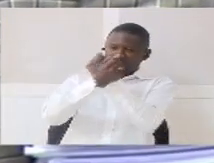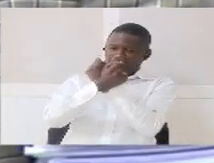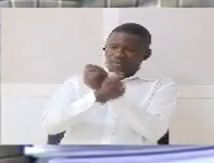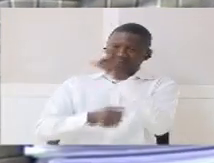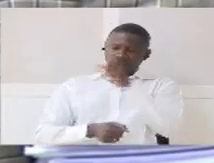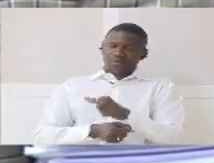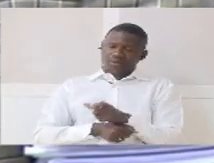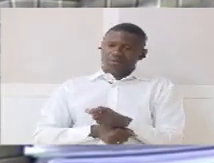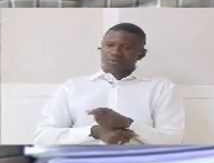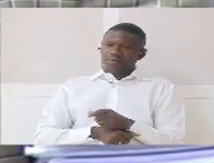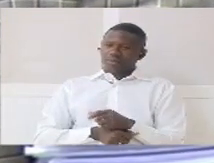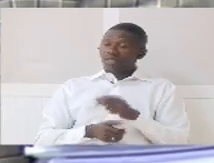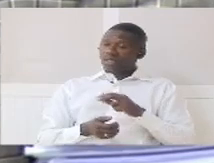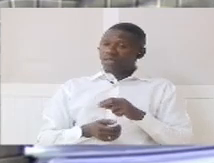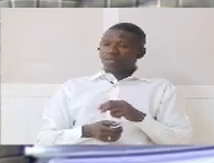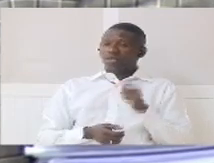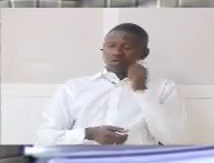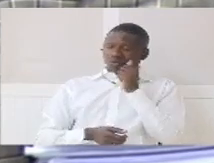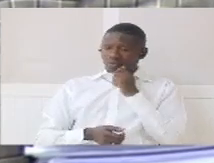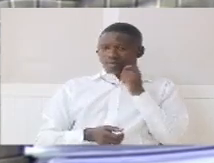mosquito coils or